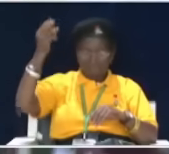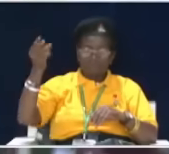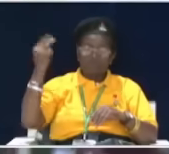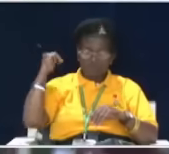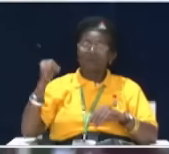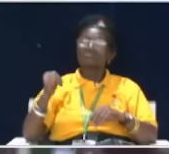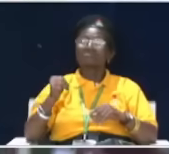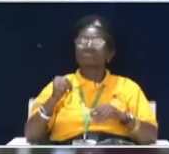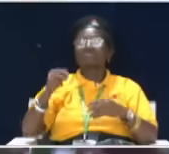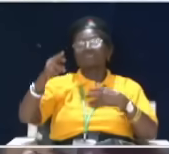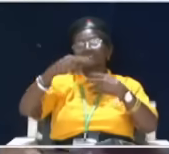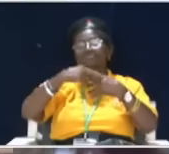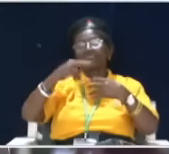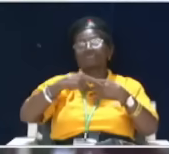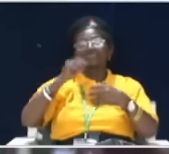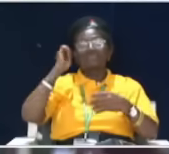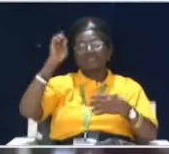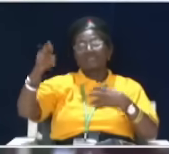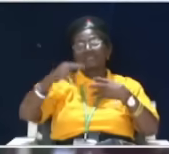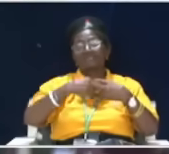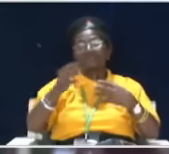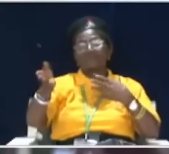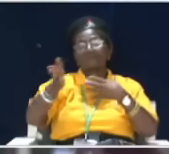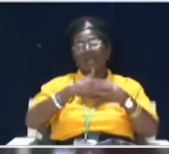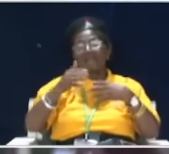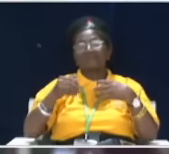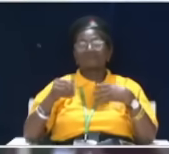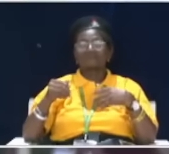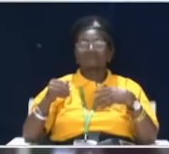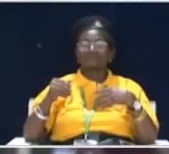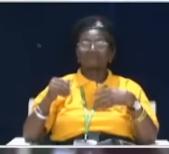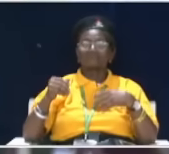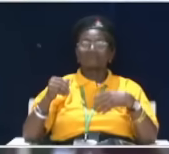pada bo sipo. He returned back to the balance.